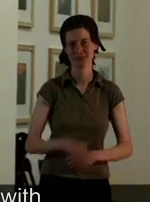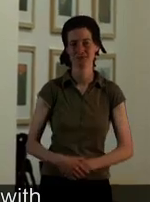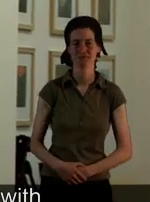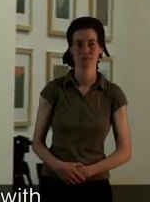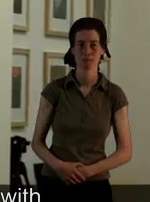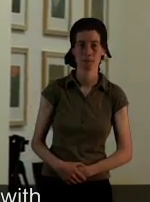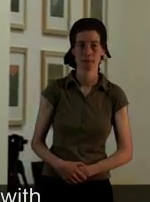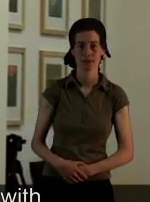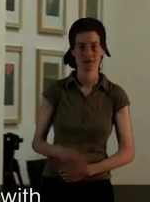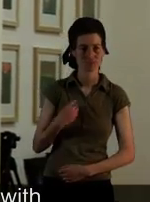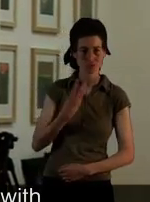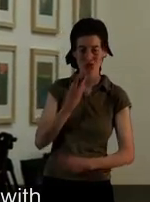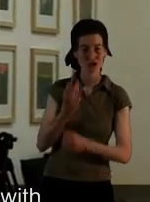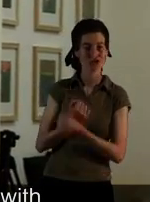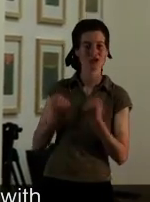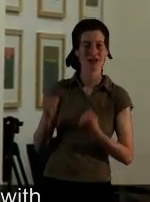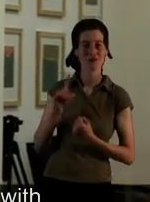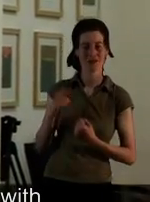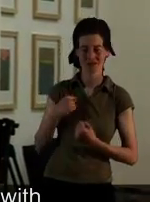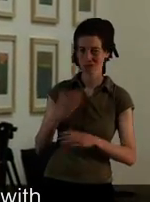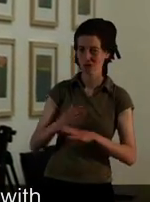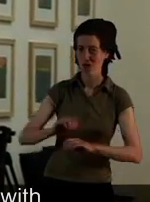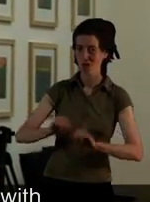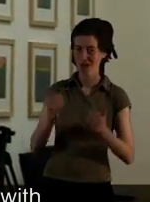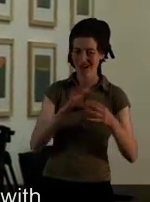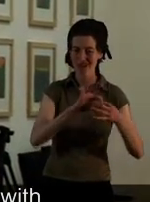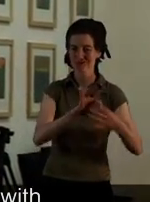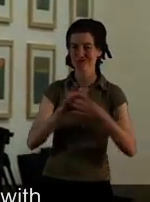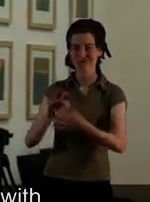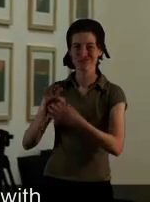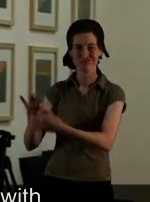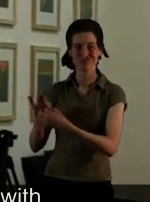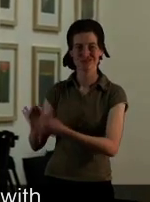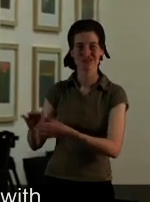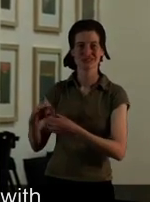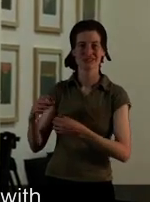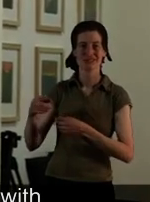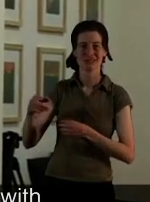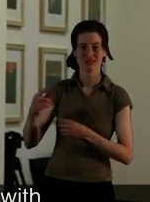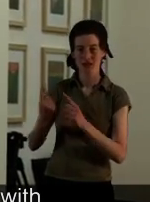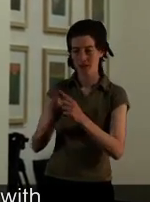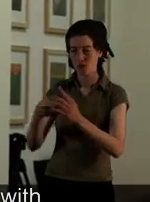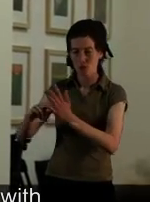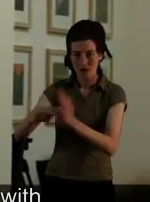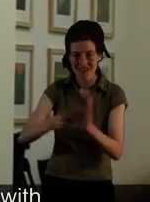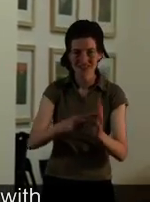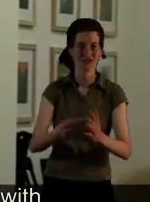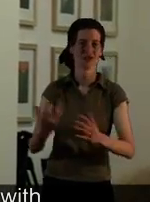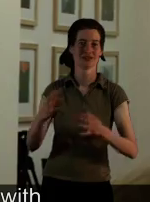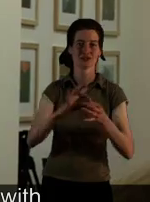Third strength is we work well with other